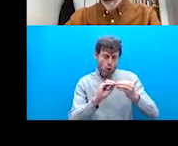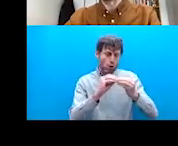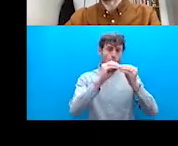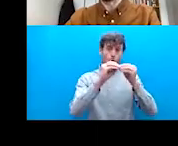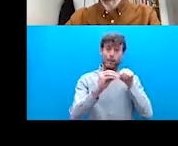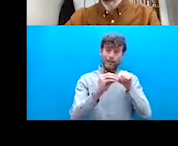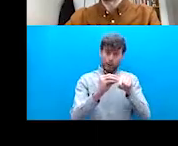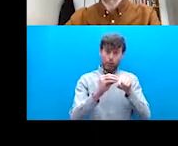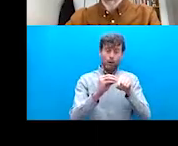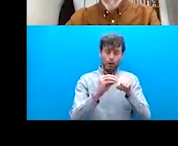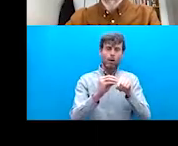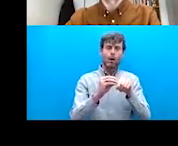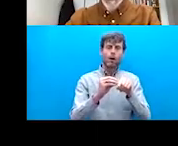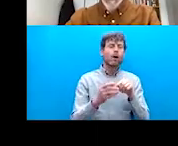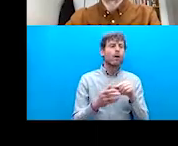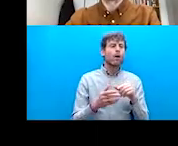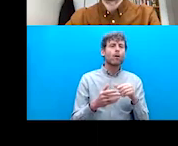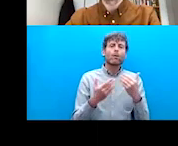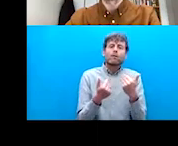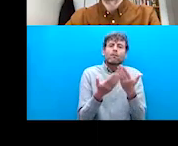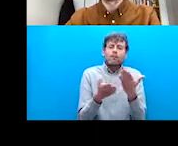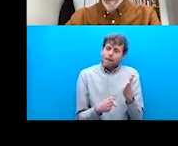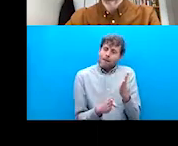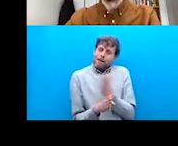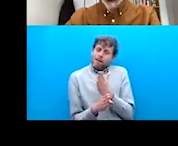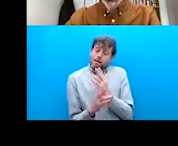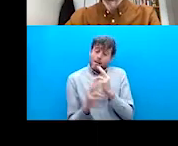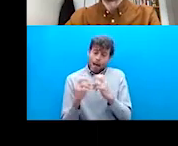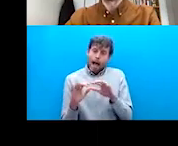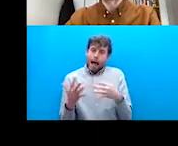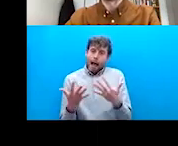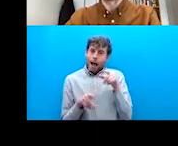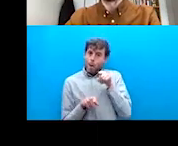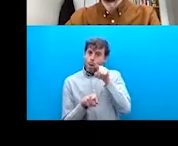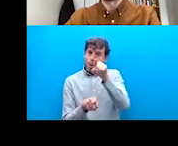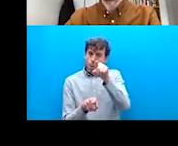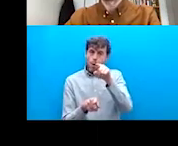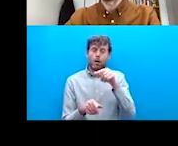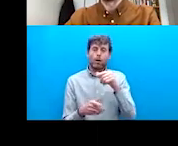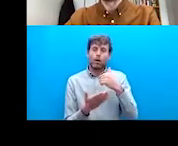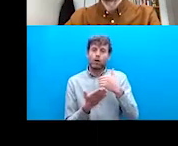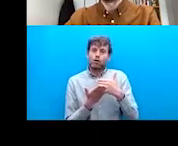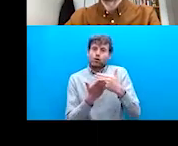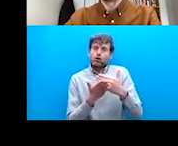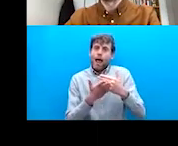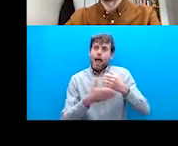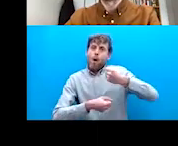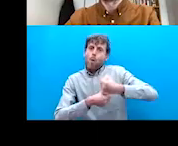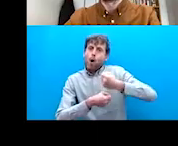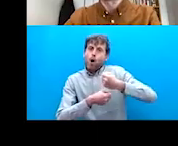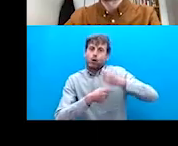providing some initial empirical information about how the two streams divide processing labor beyond